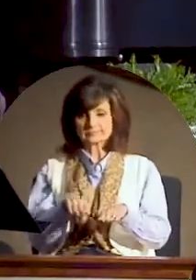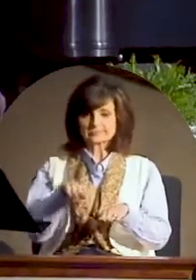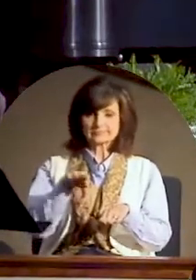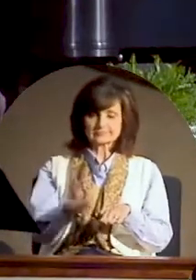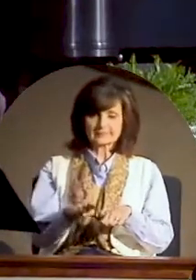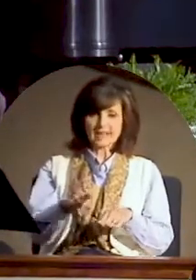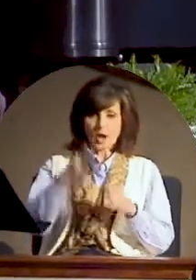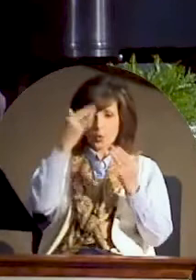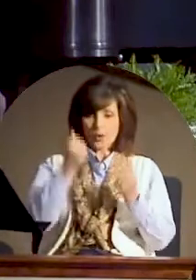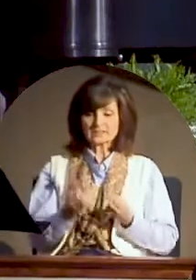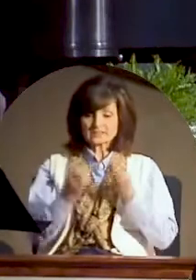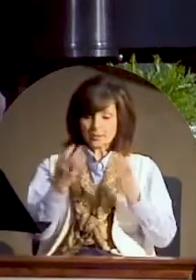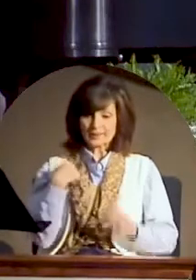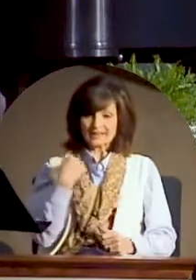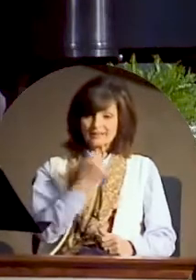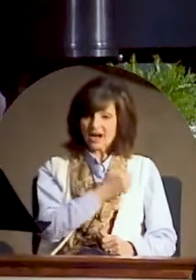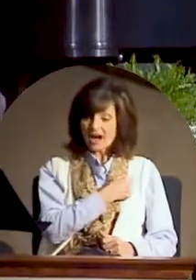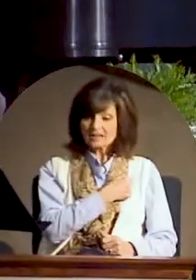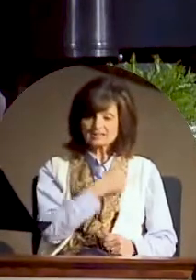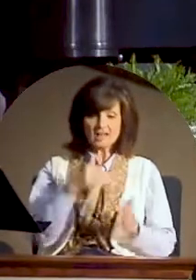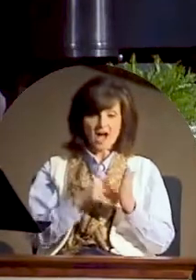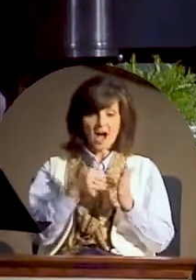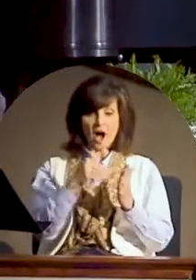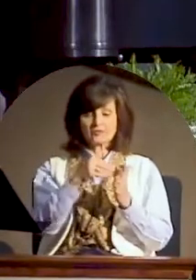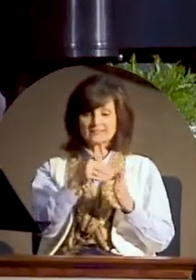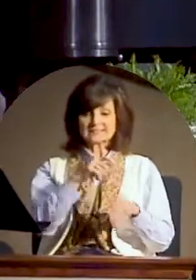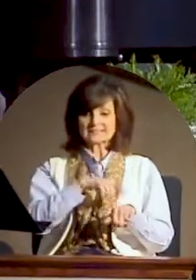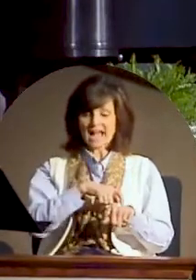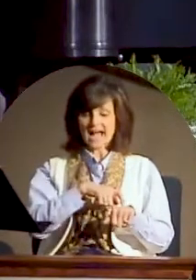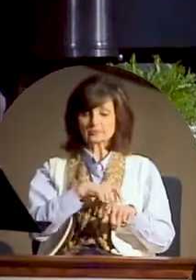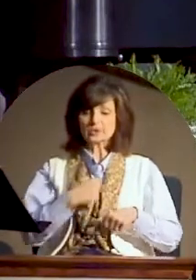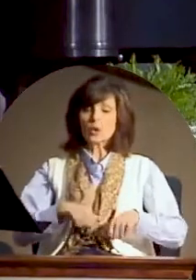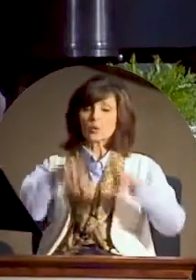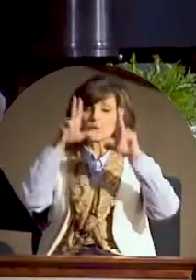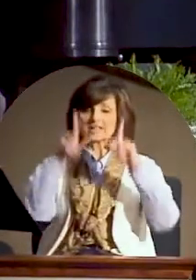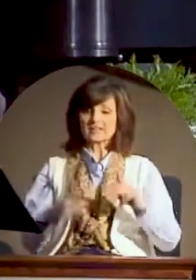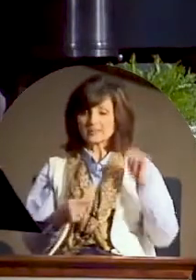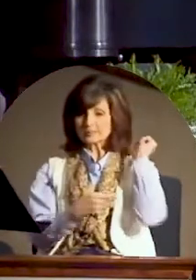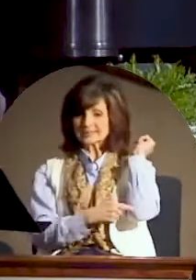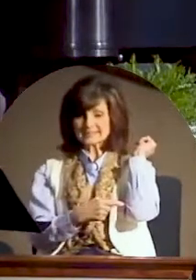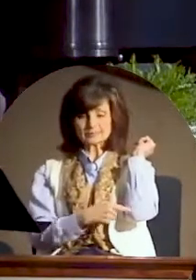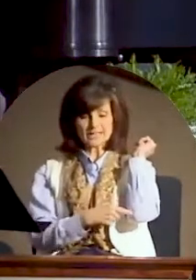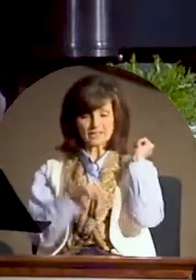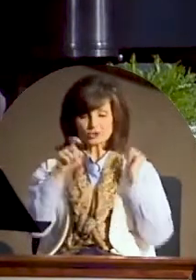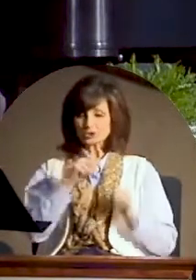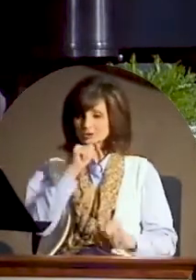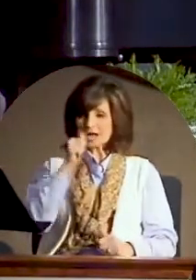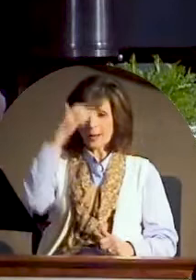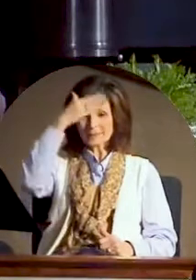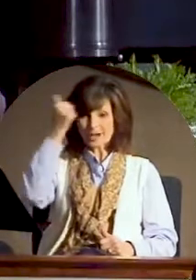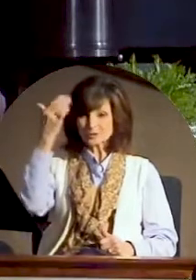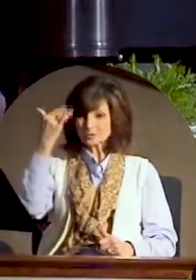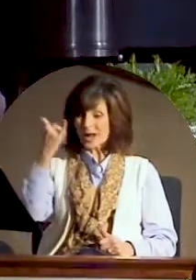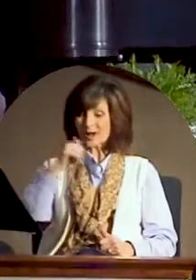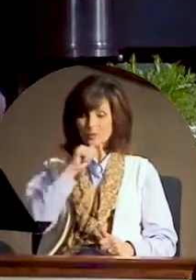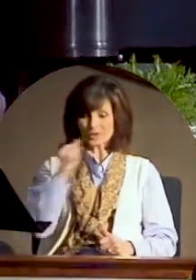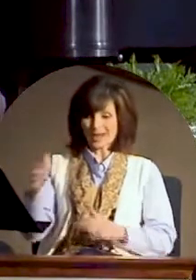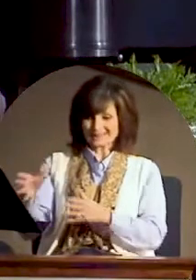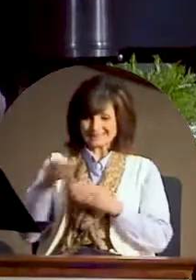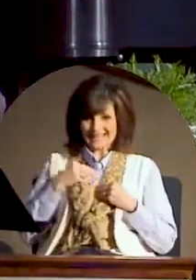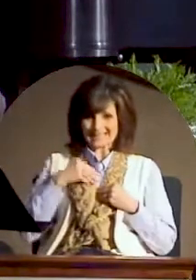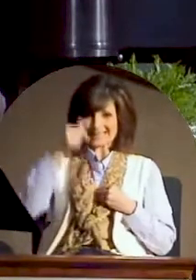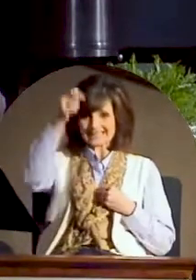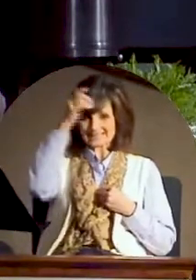reason so many of us oftentimes give in to things that we shouldn't give in to, is because we're not taking in